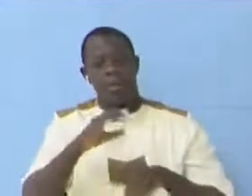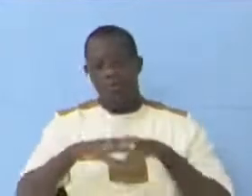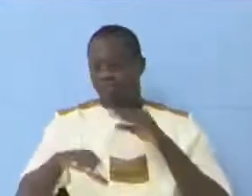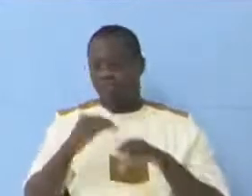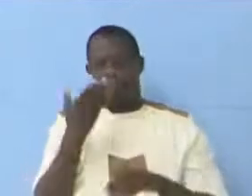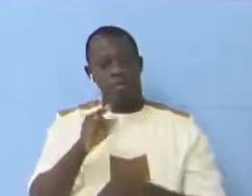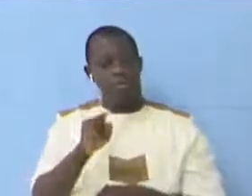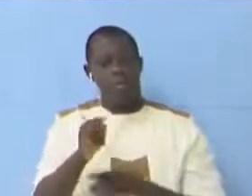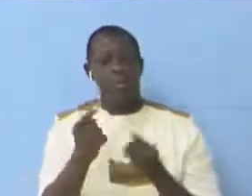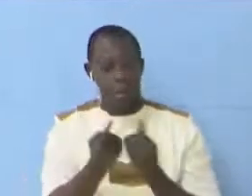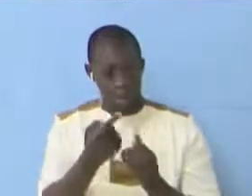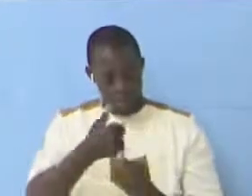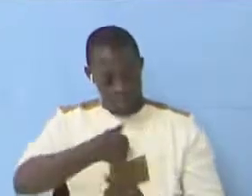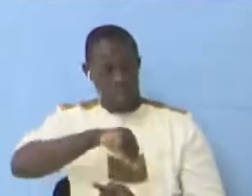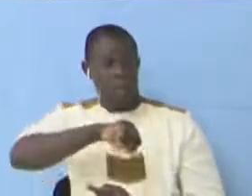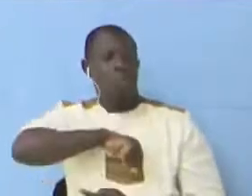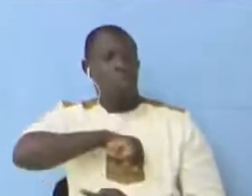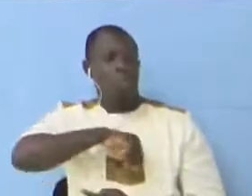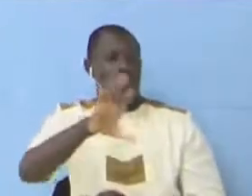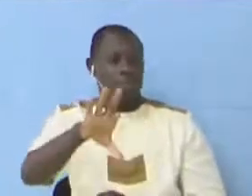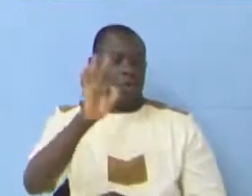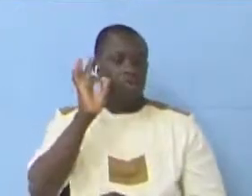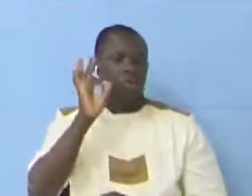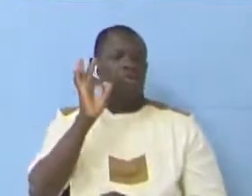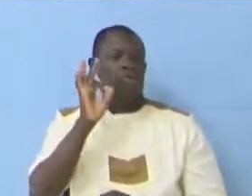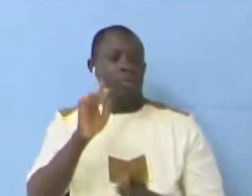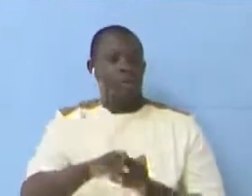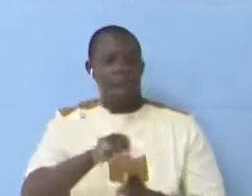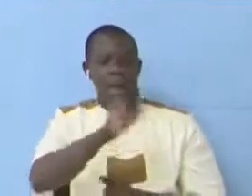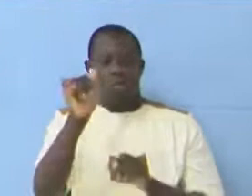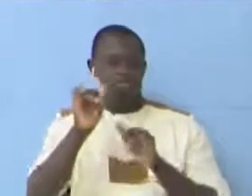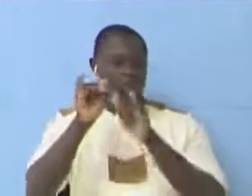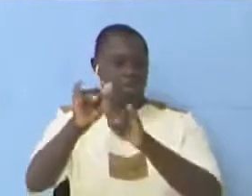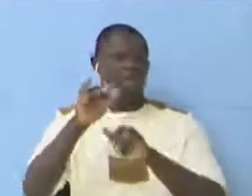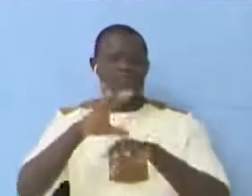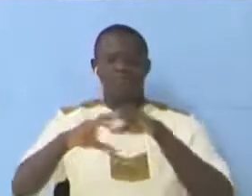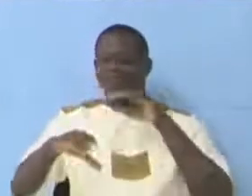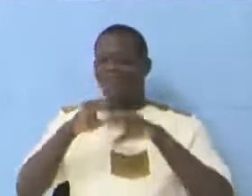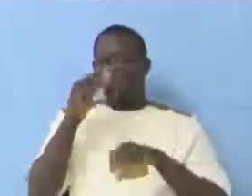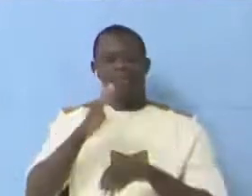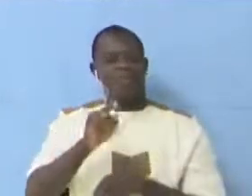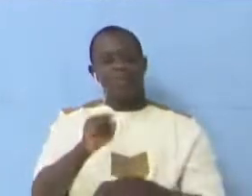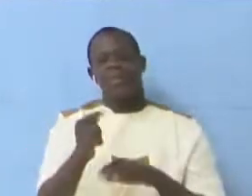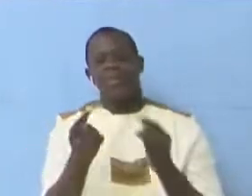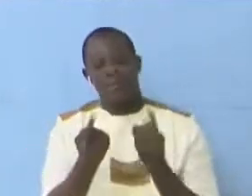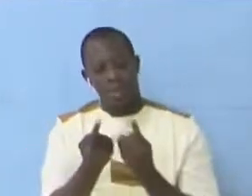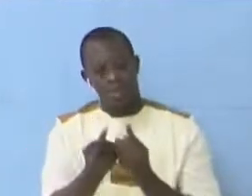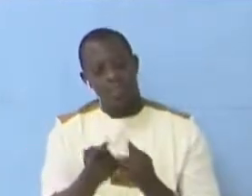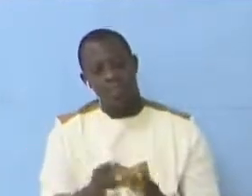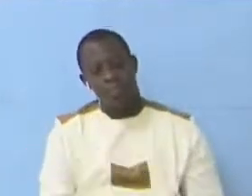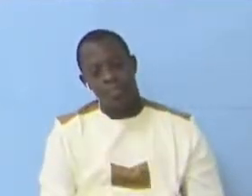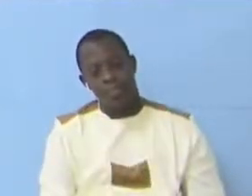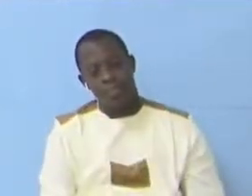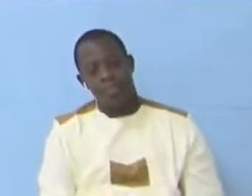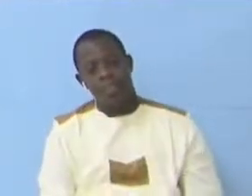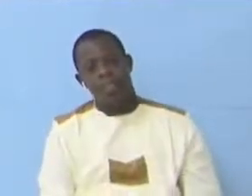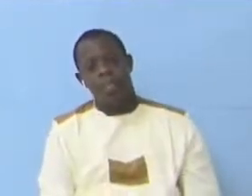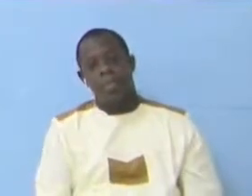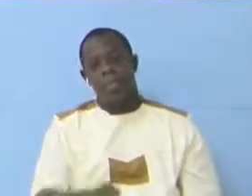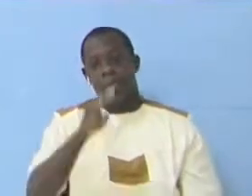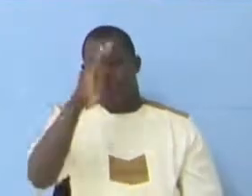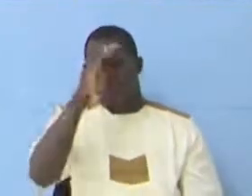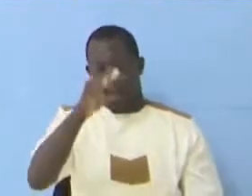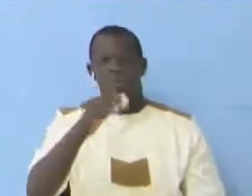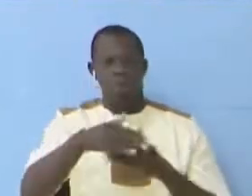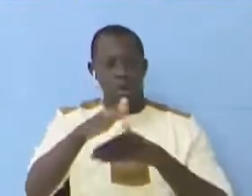It was my decision. And you stayed away from it? And I stayed away from it. Well, thank you.